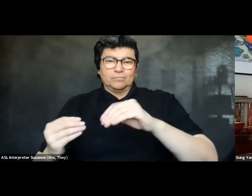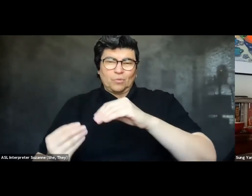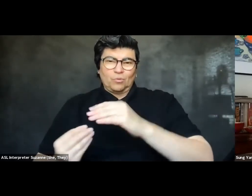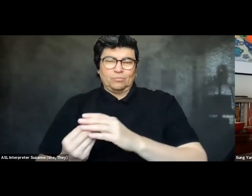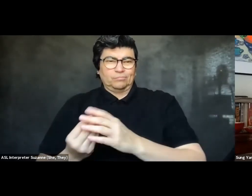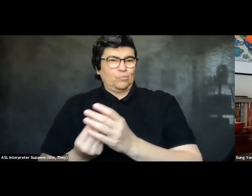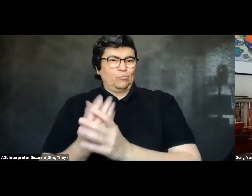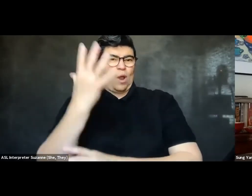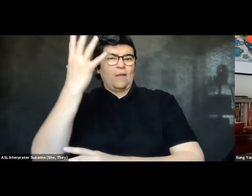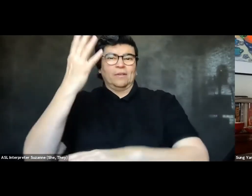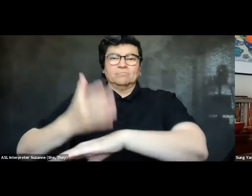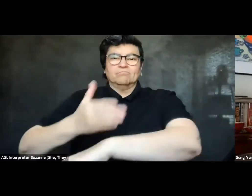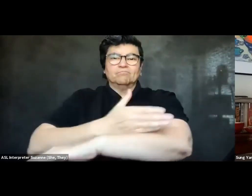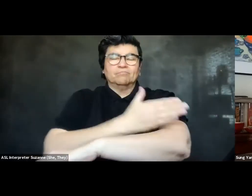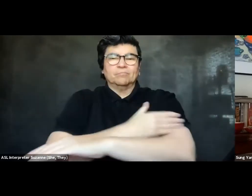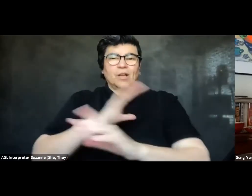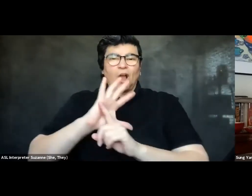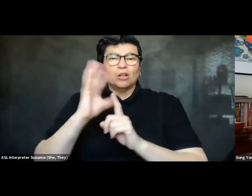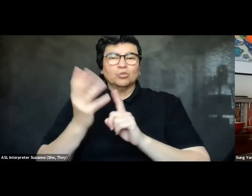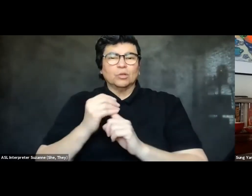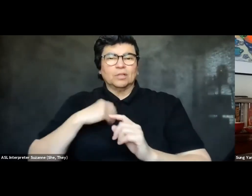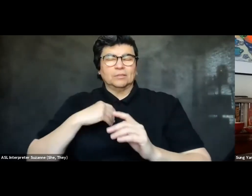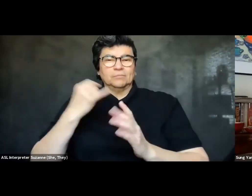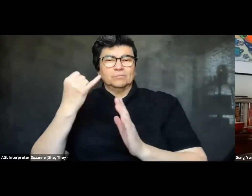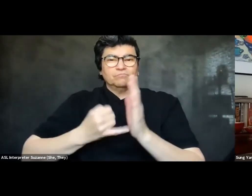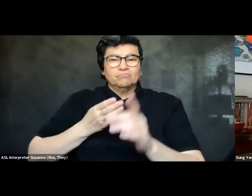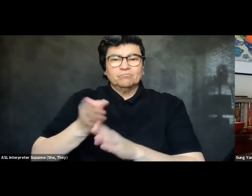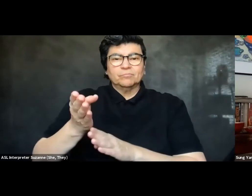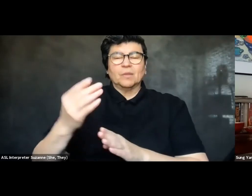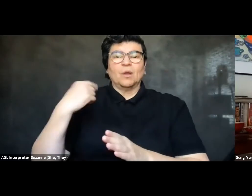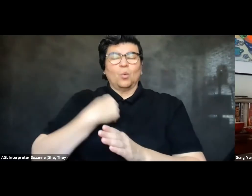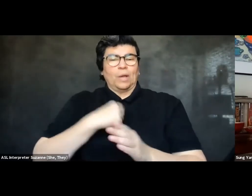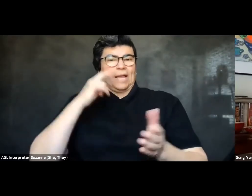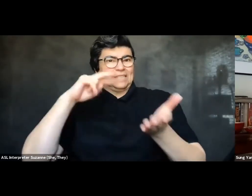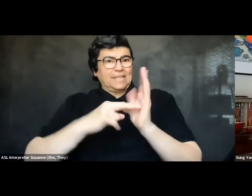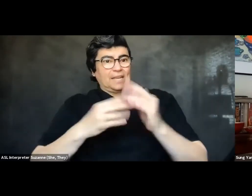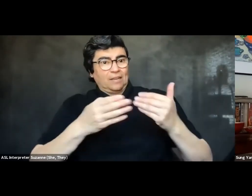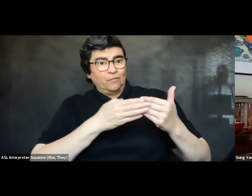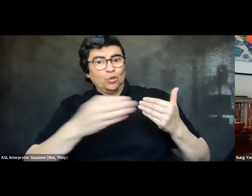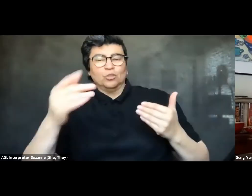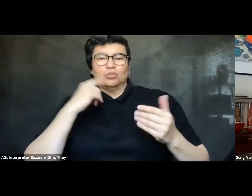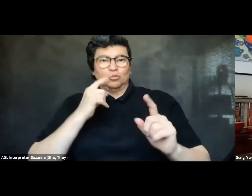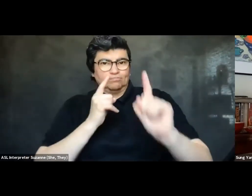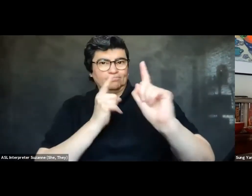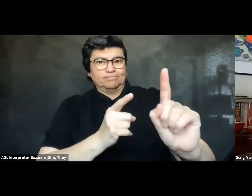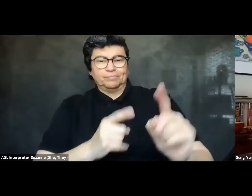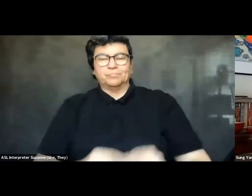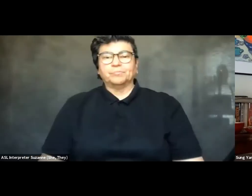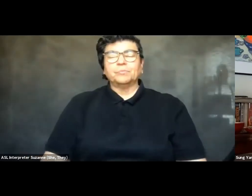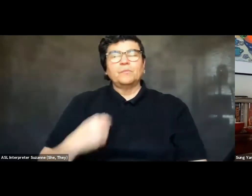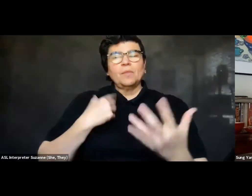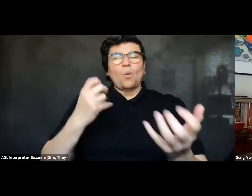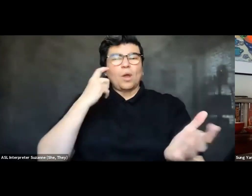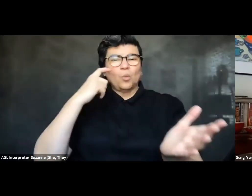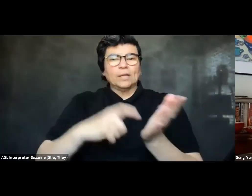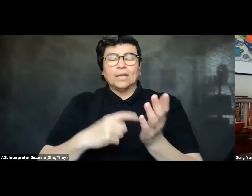The work presented today and continuing into the future is intended to help get us there. I want to recognize